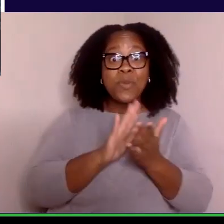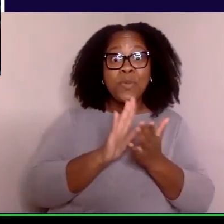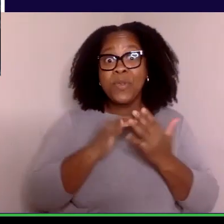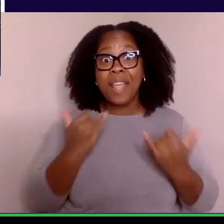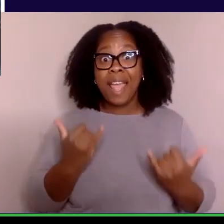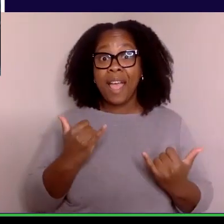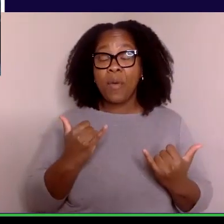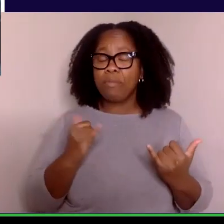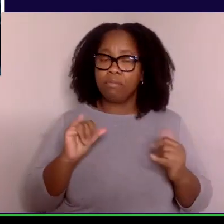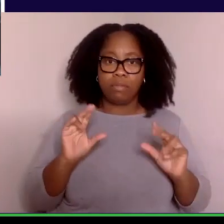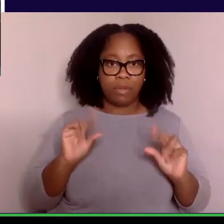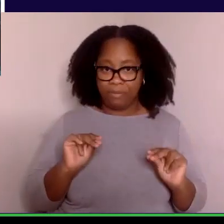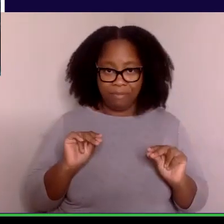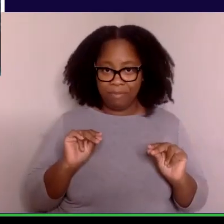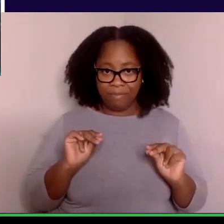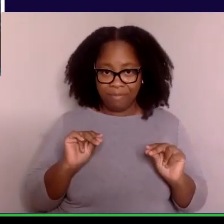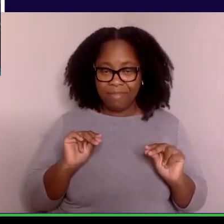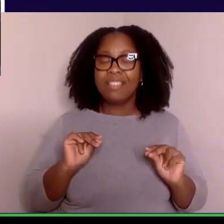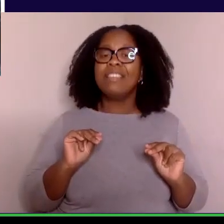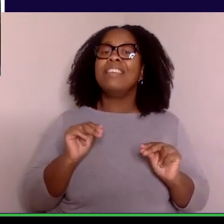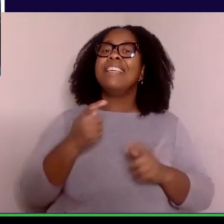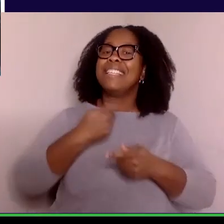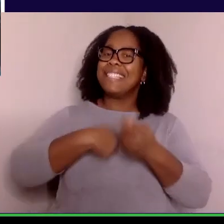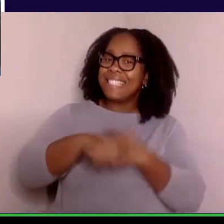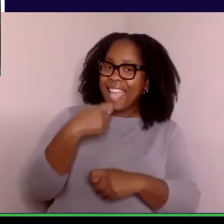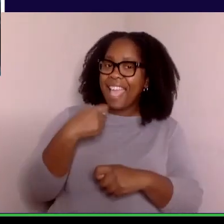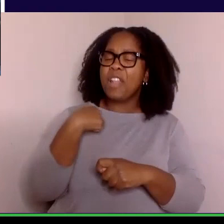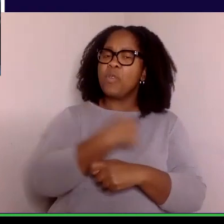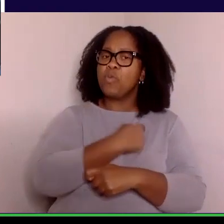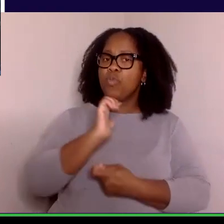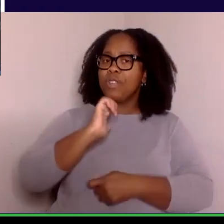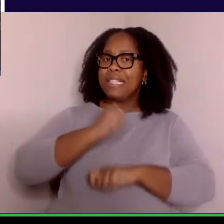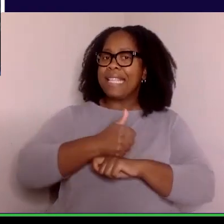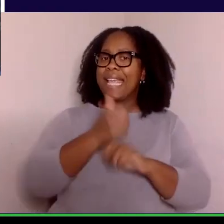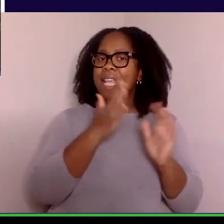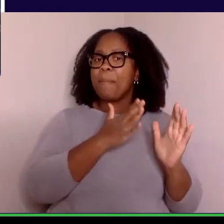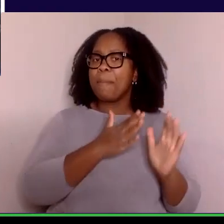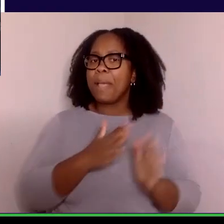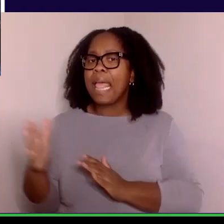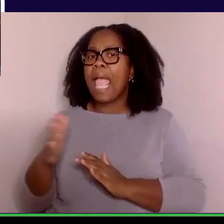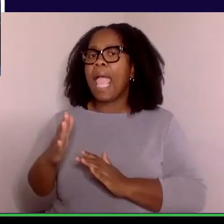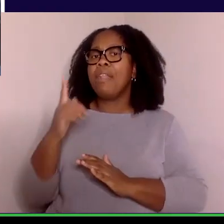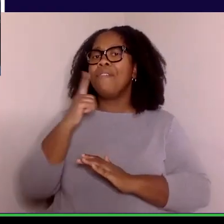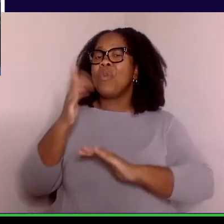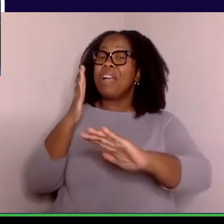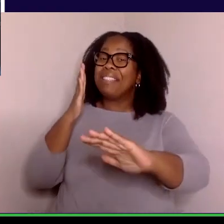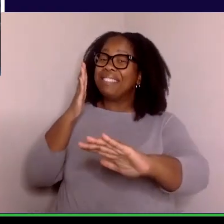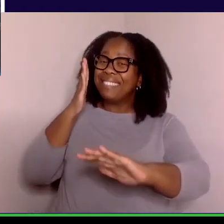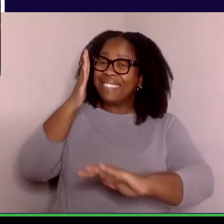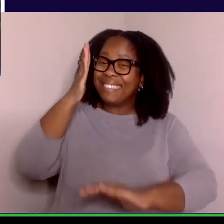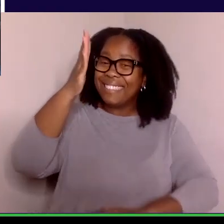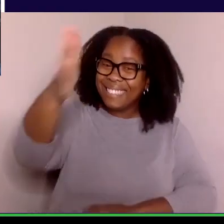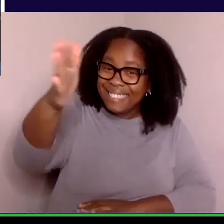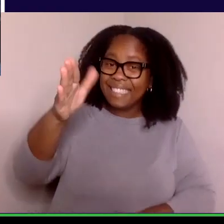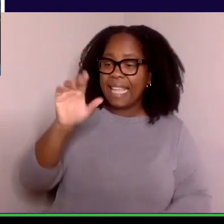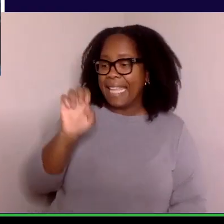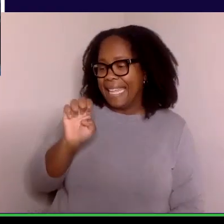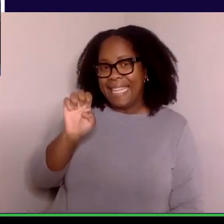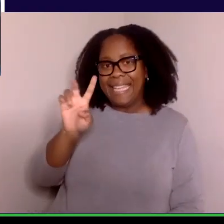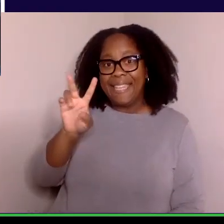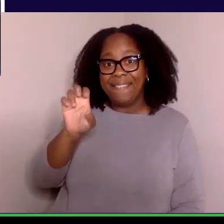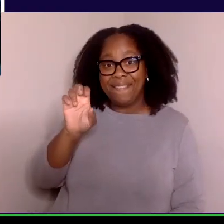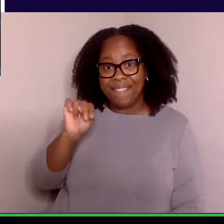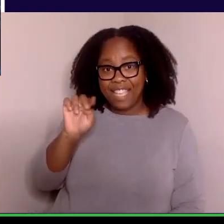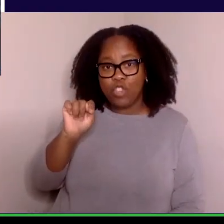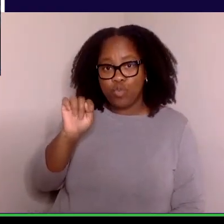Instead, we are putting together a plan for what an eventual return would look like. Think about